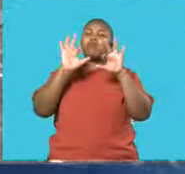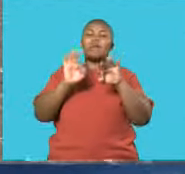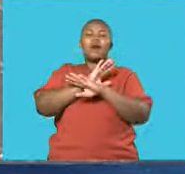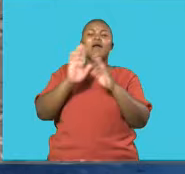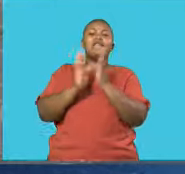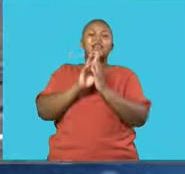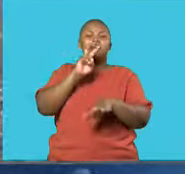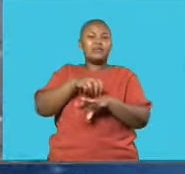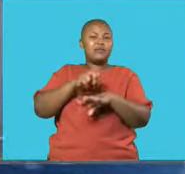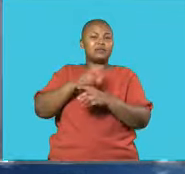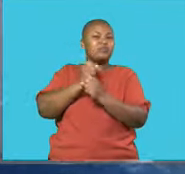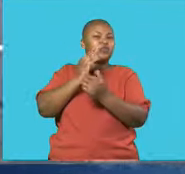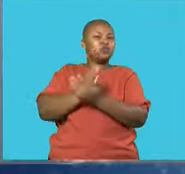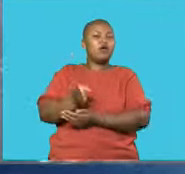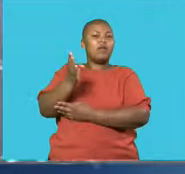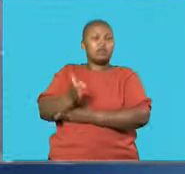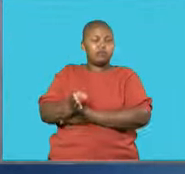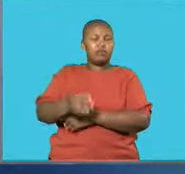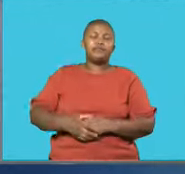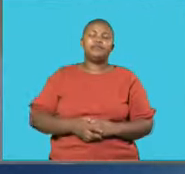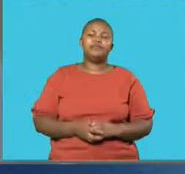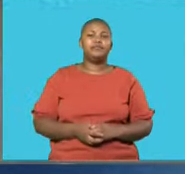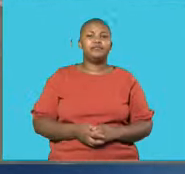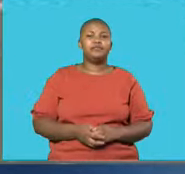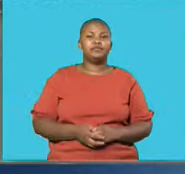enazo zonke izidingo zomphakathi.